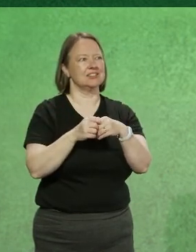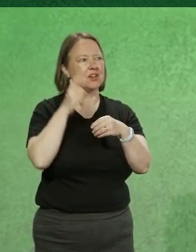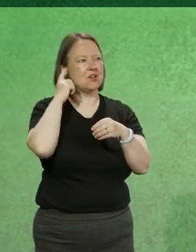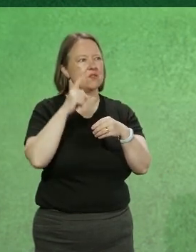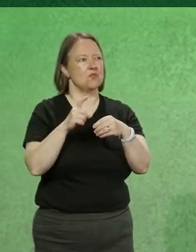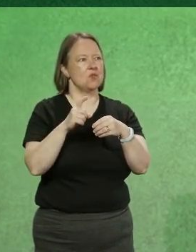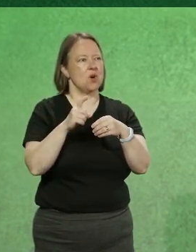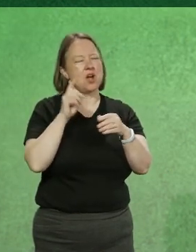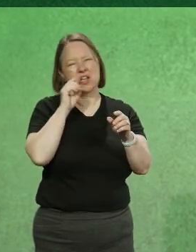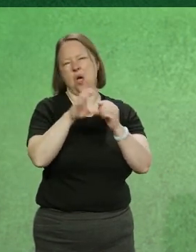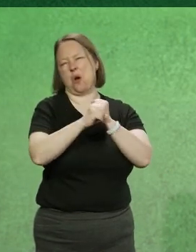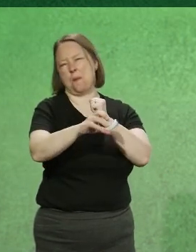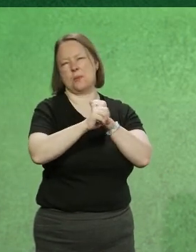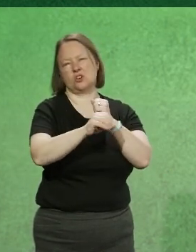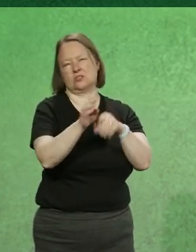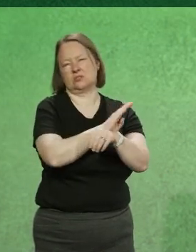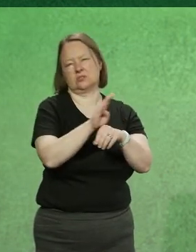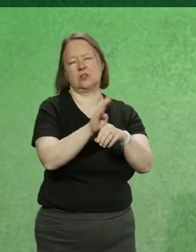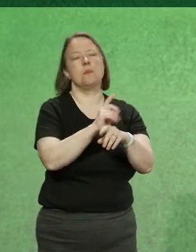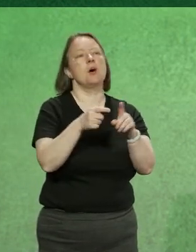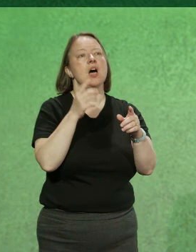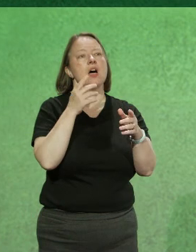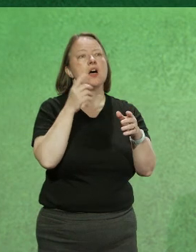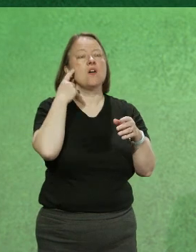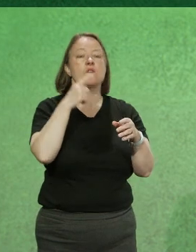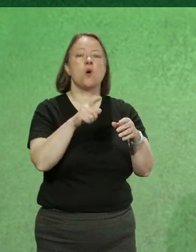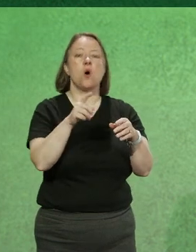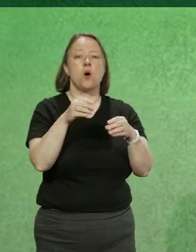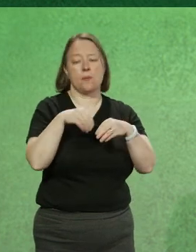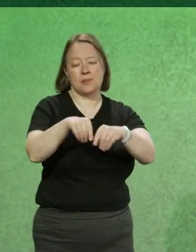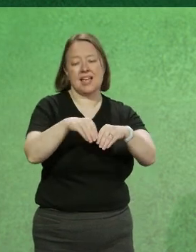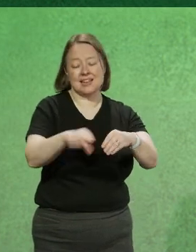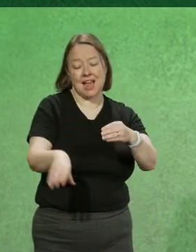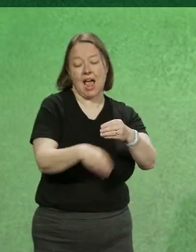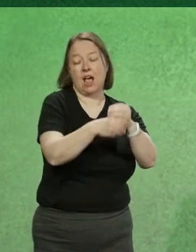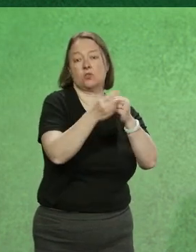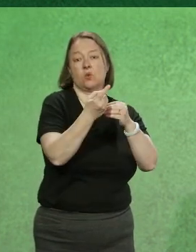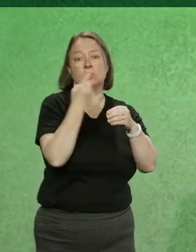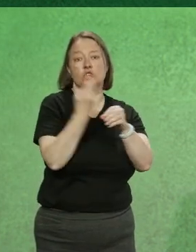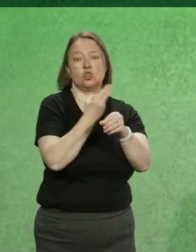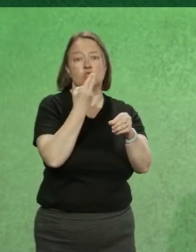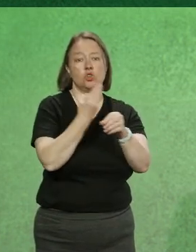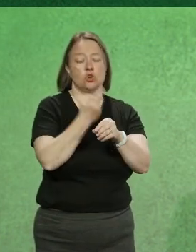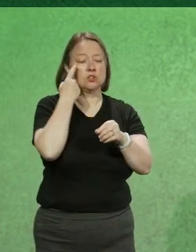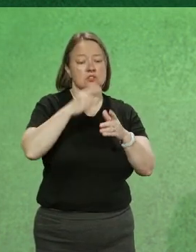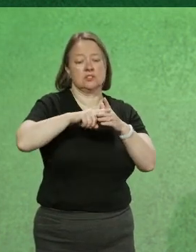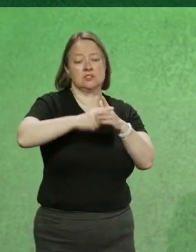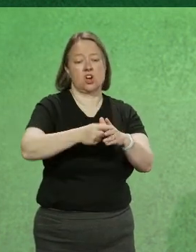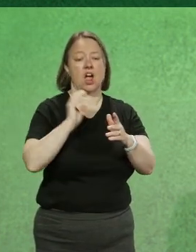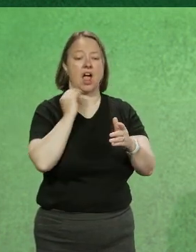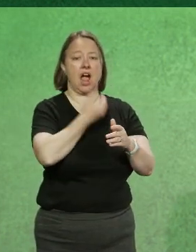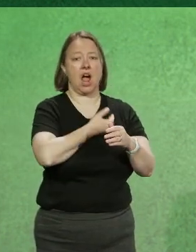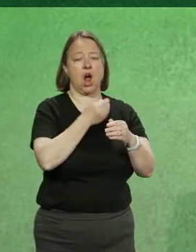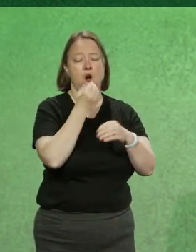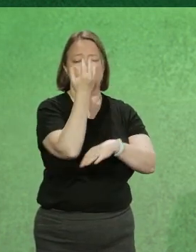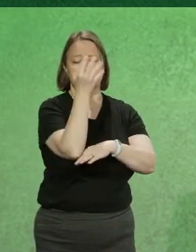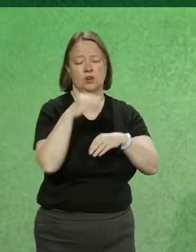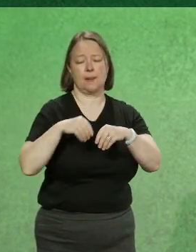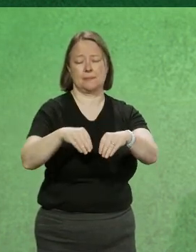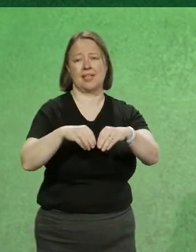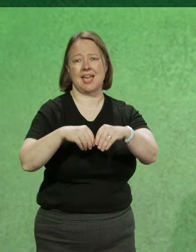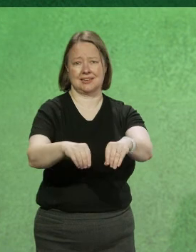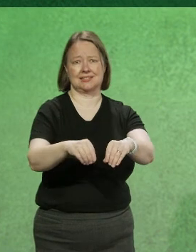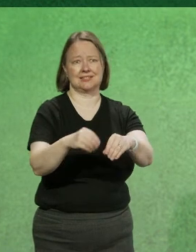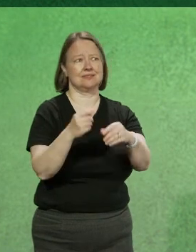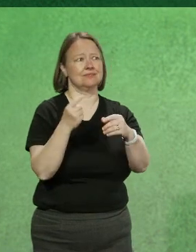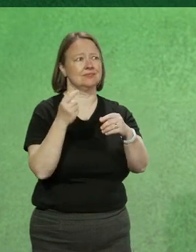commercial aspect. But however, we want to plant extra that we'll be using to embark on our tree planting exercise like